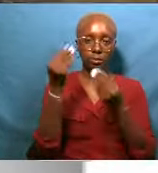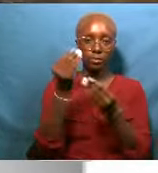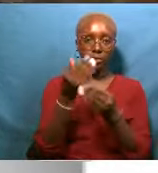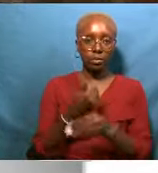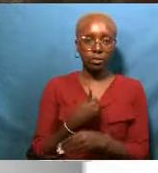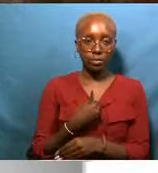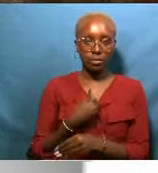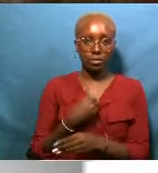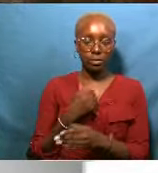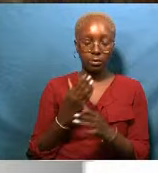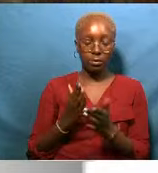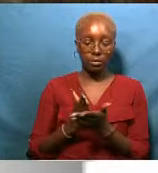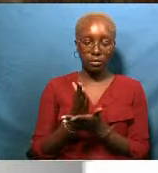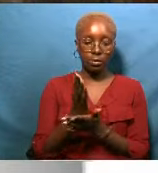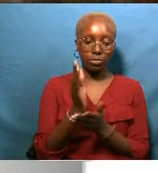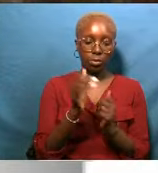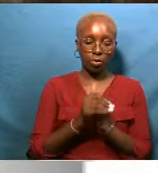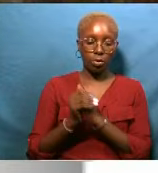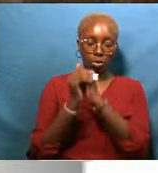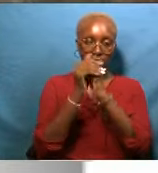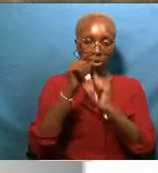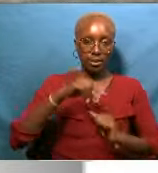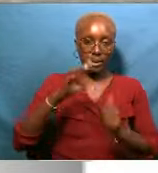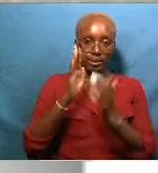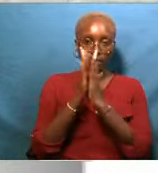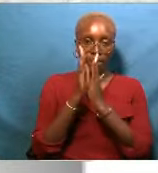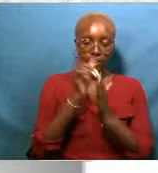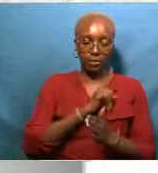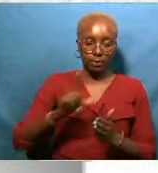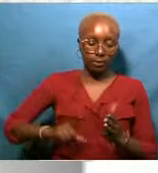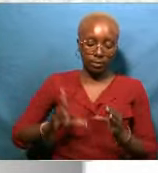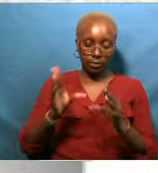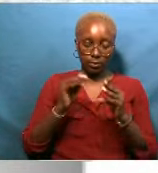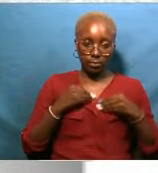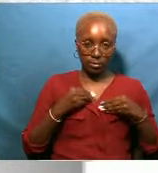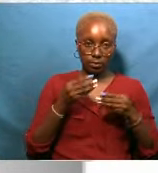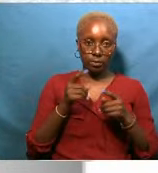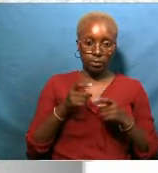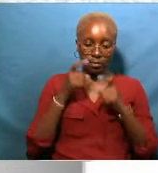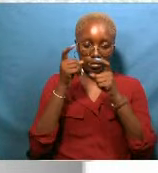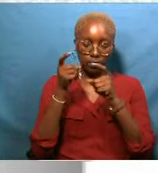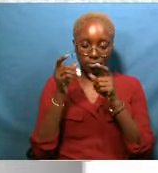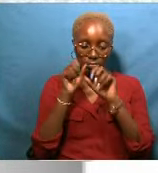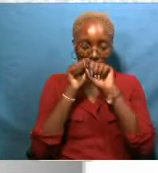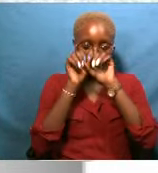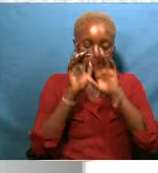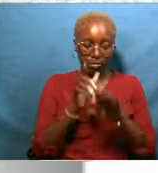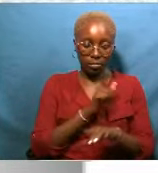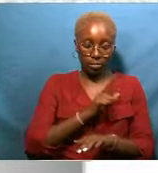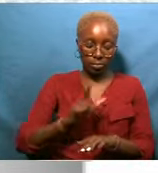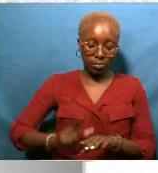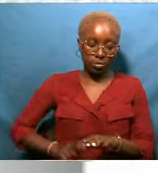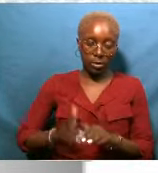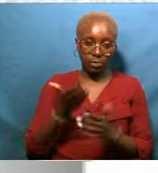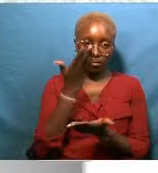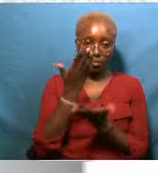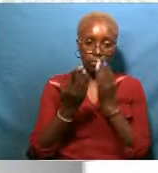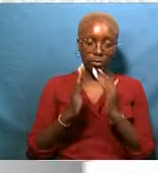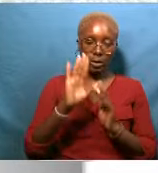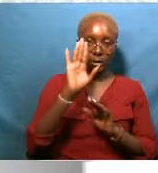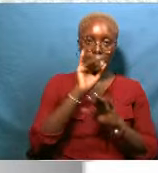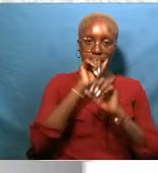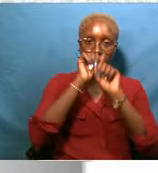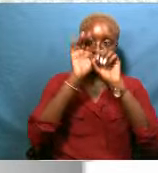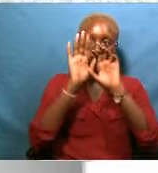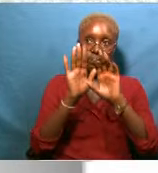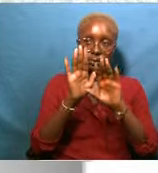to the Lord. We pray that, dear Lord, you'll accept these gifts and bless them, Lord, for the extension of thy kingdom. May you multiply your blessings upon everyone who